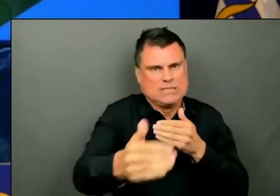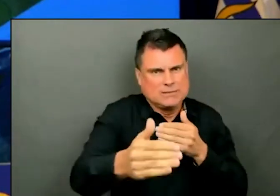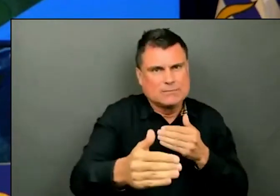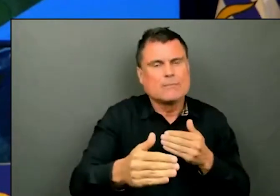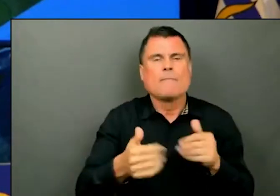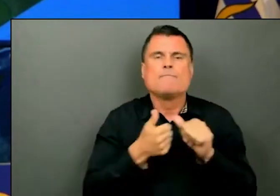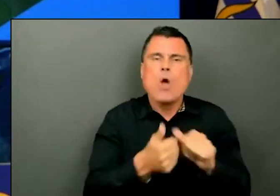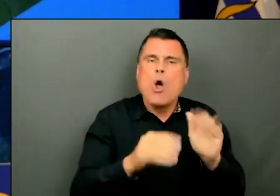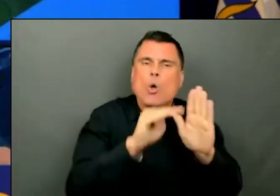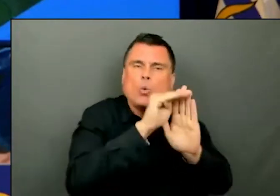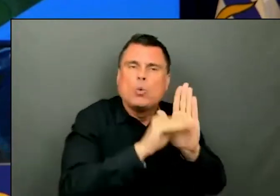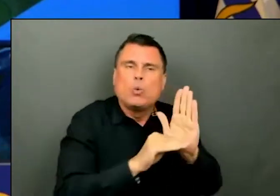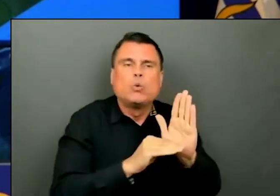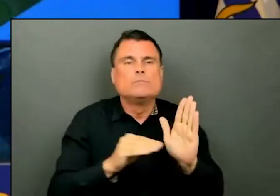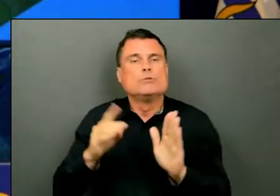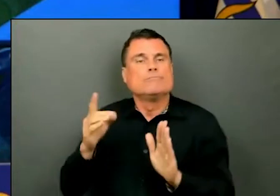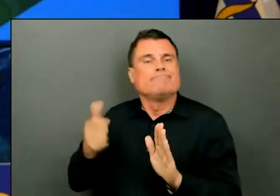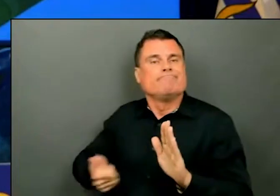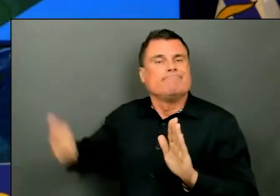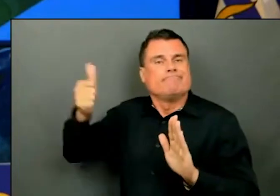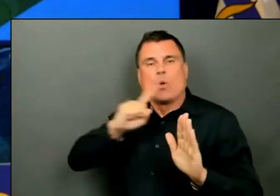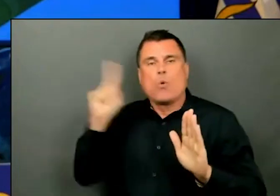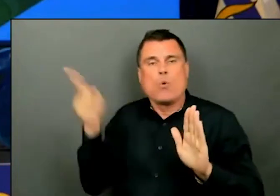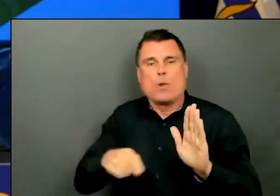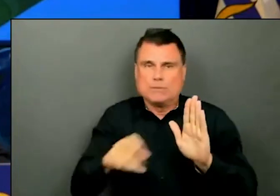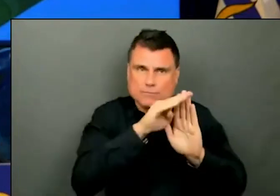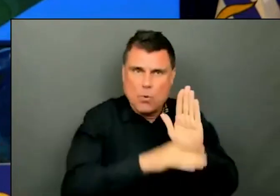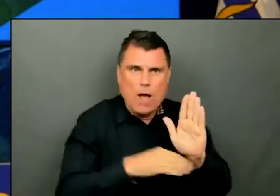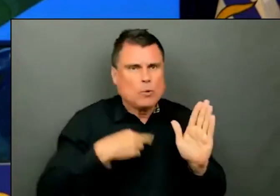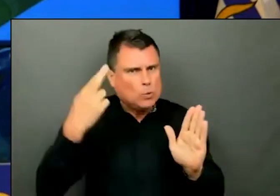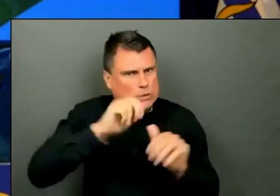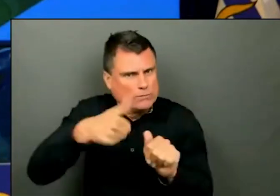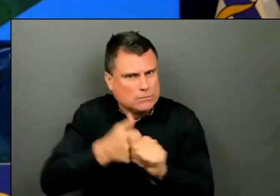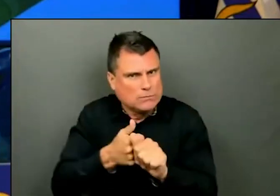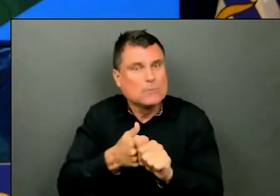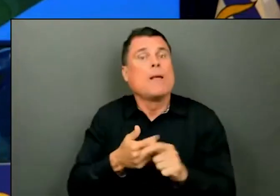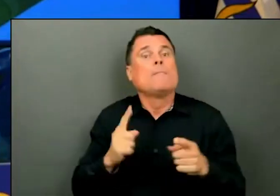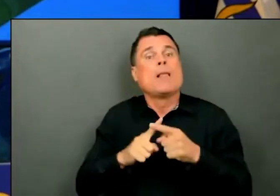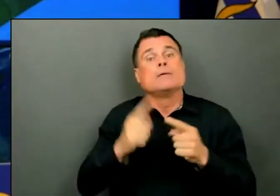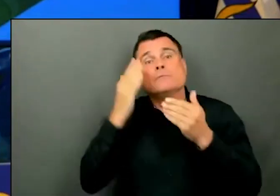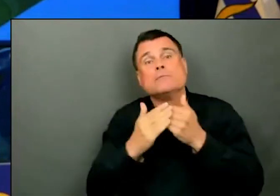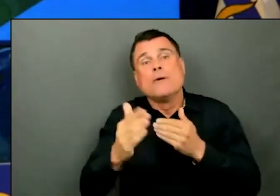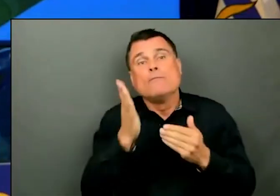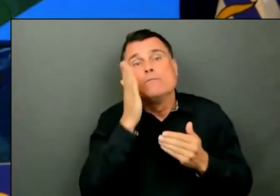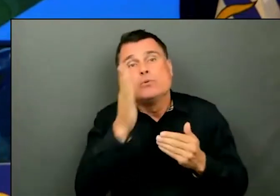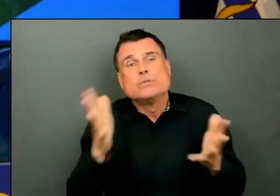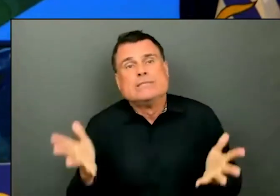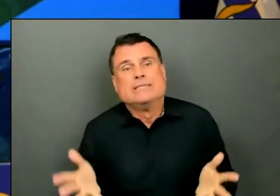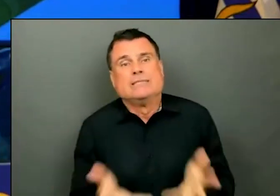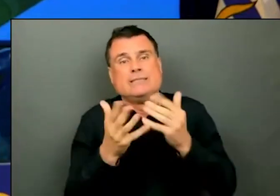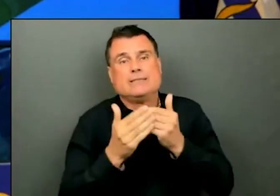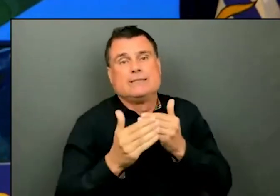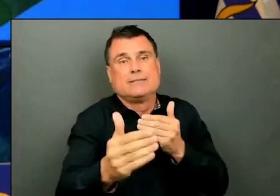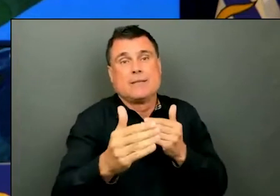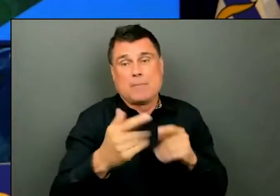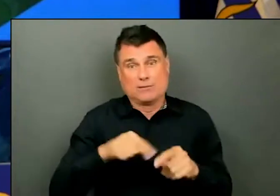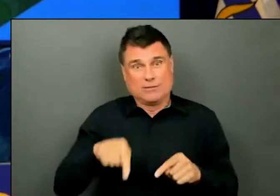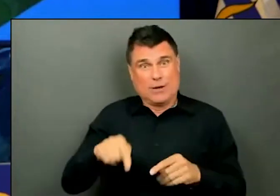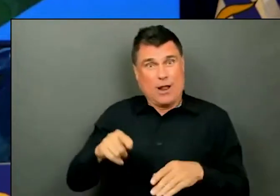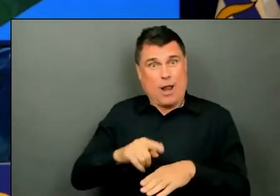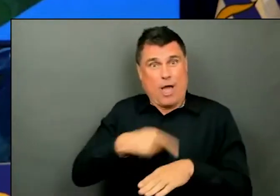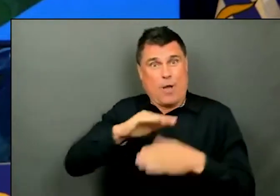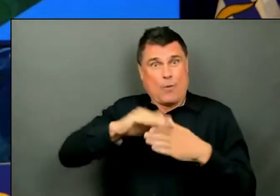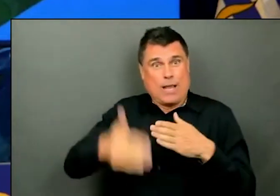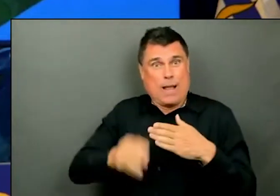traveling unnecessarily, and hoping for a better future coming after the May long weekend. Everybody in BC, of course, has